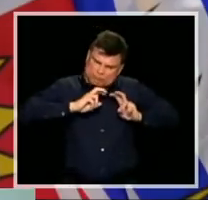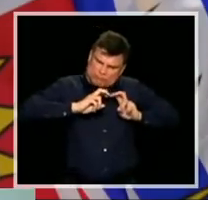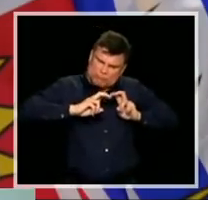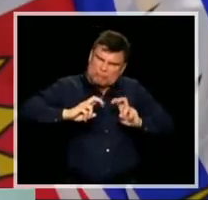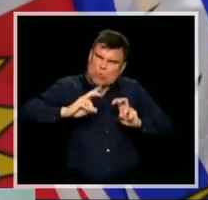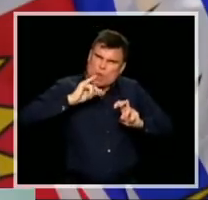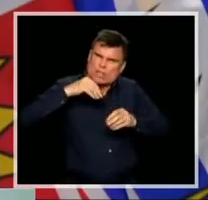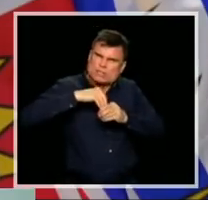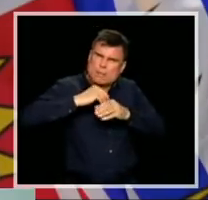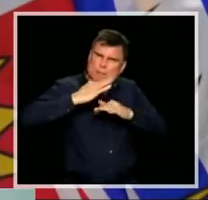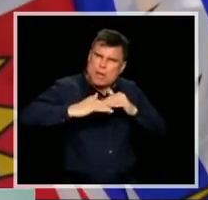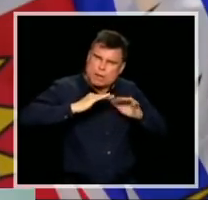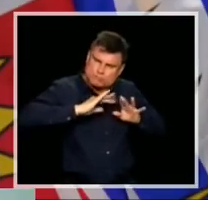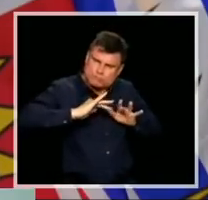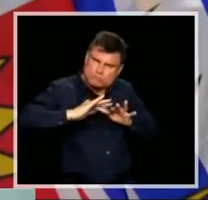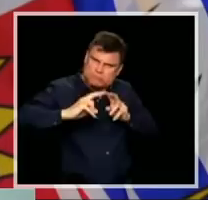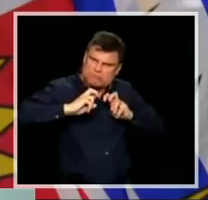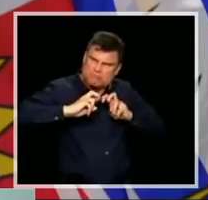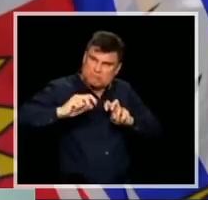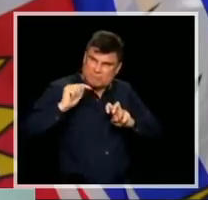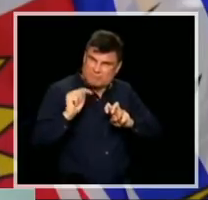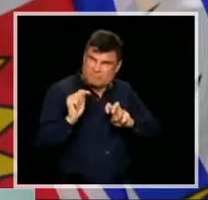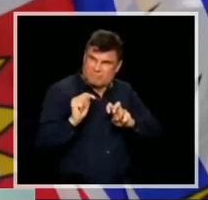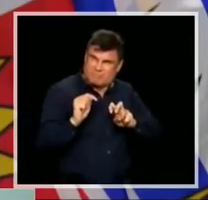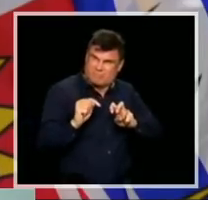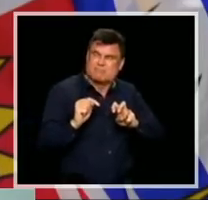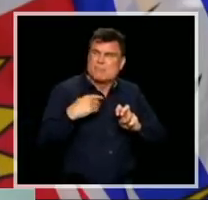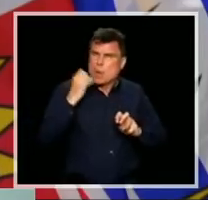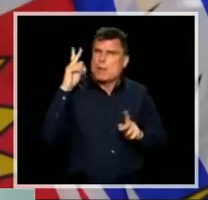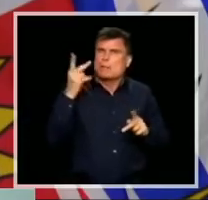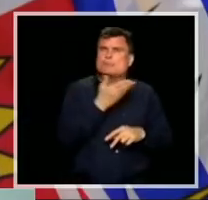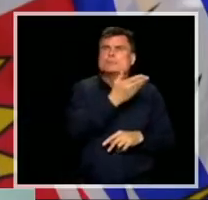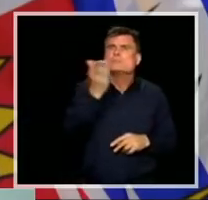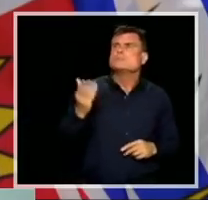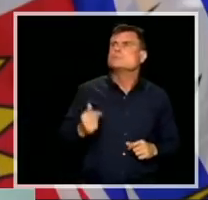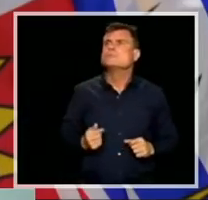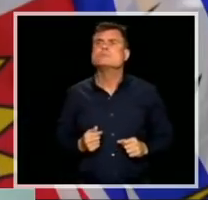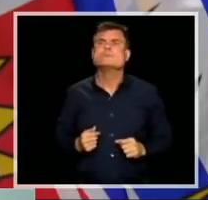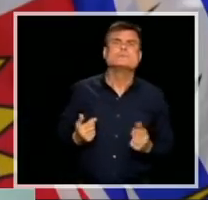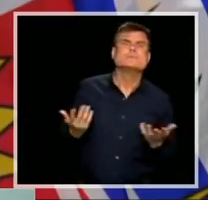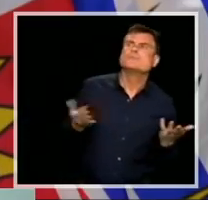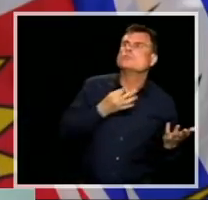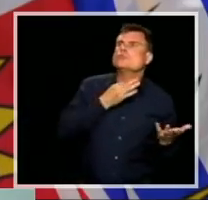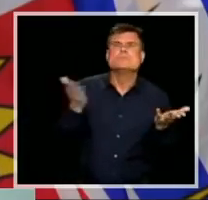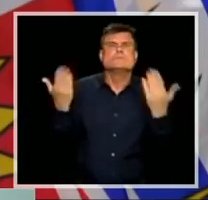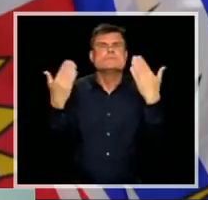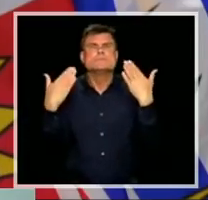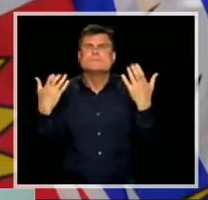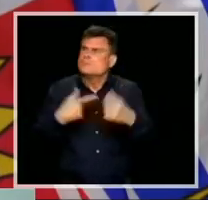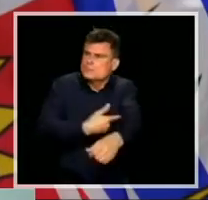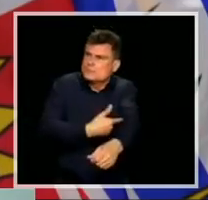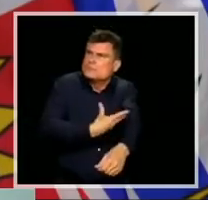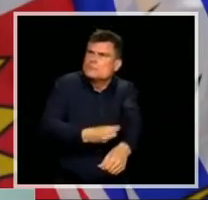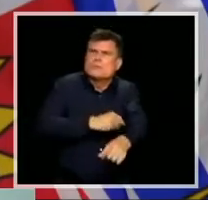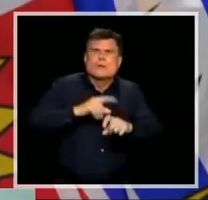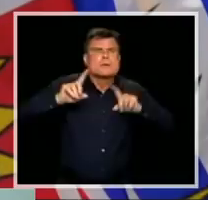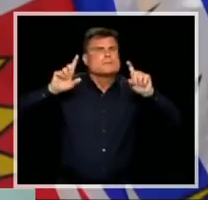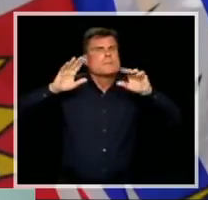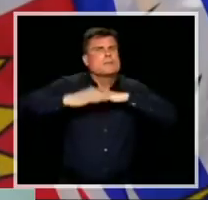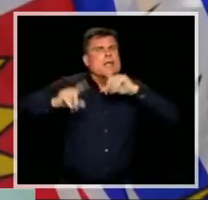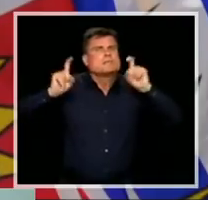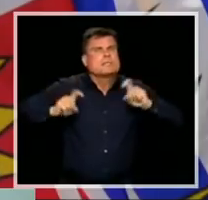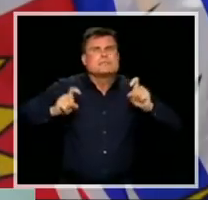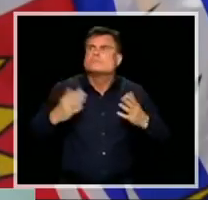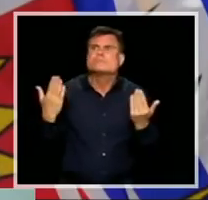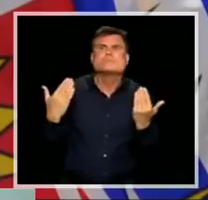the serology tests. And what's happening now is that we need to do more than one test on each sample to